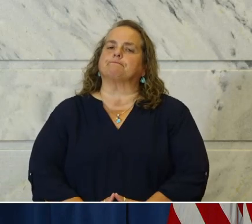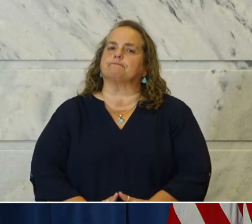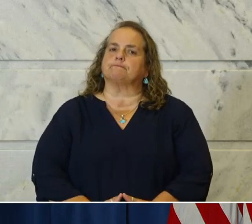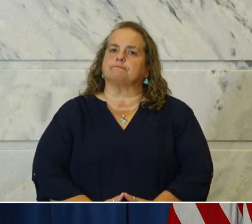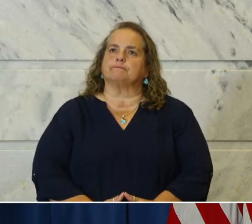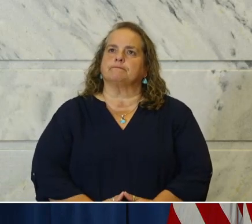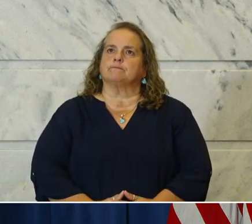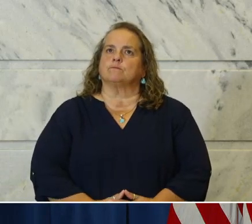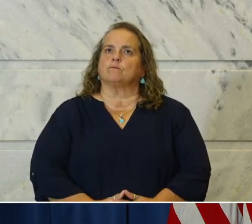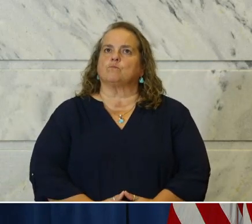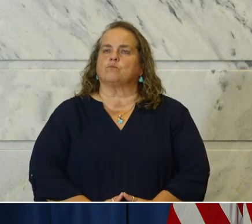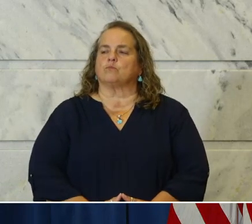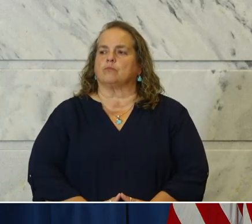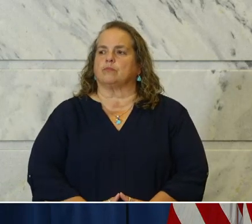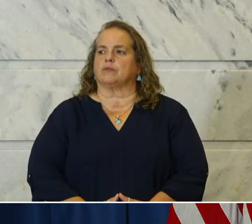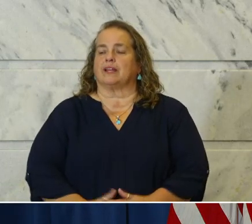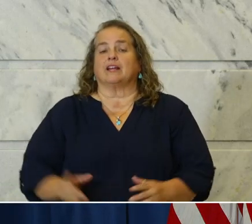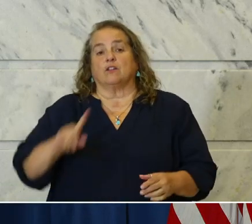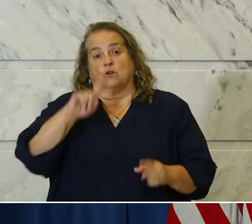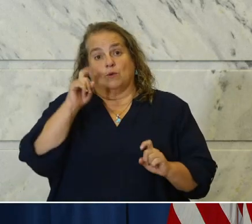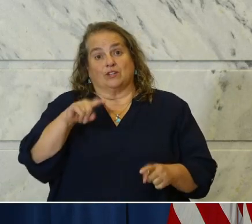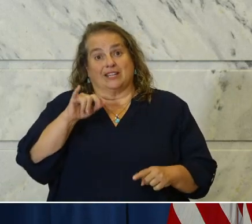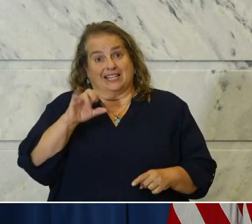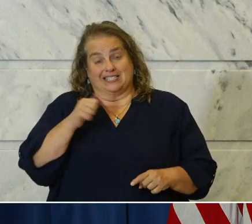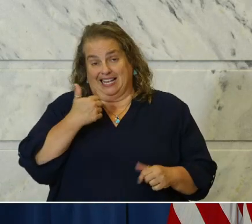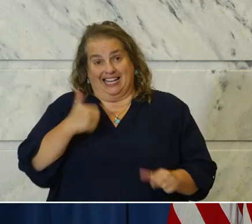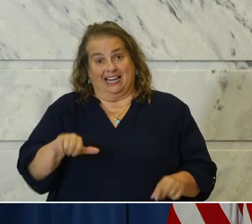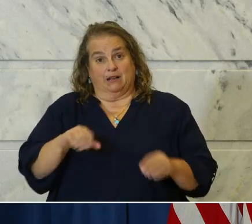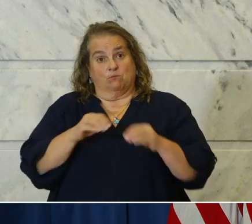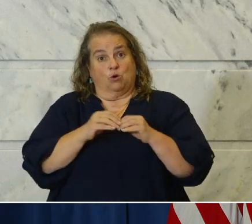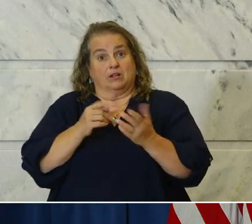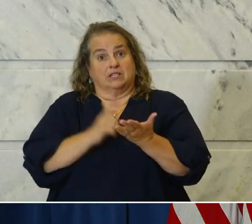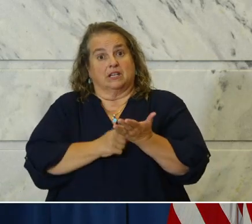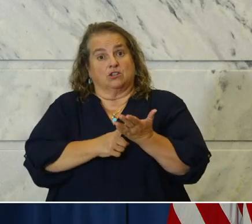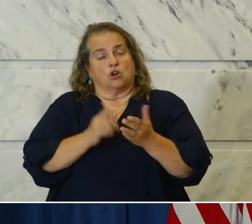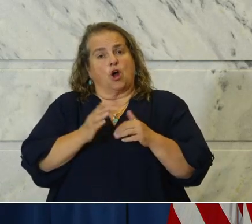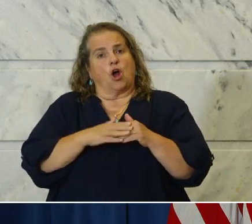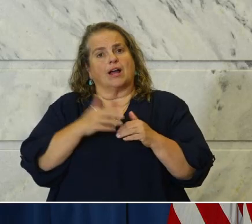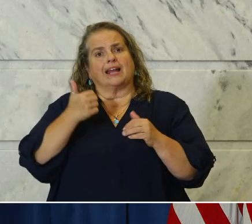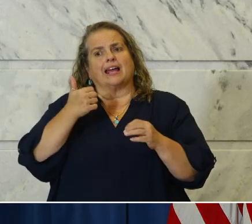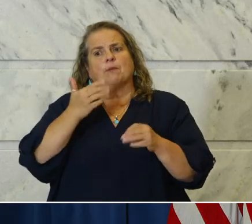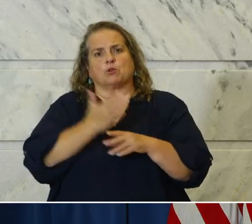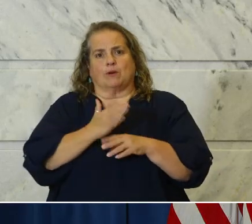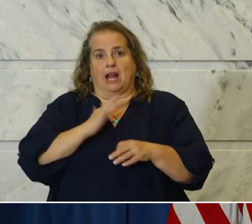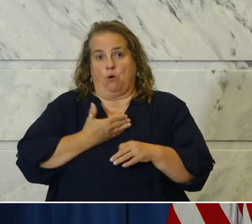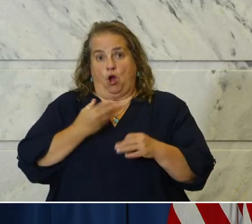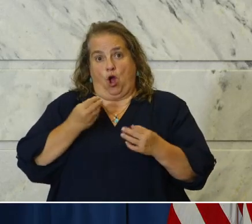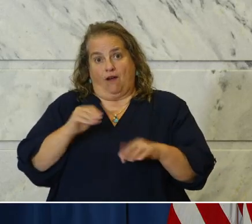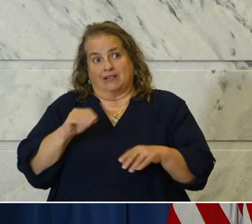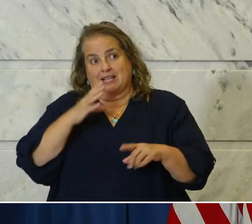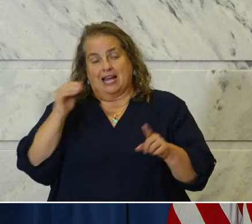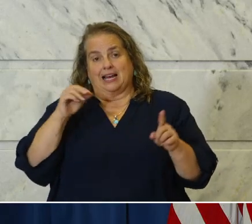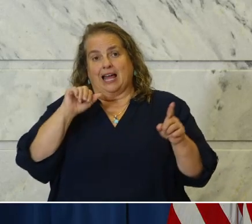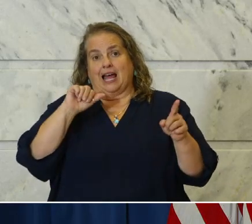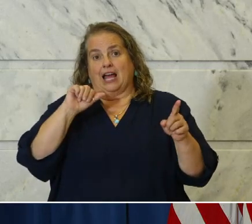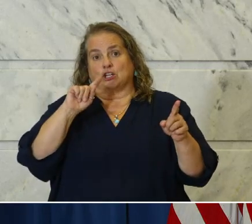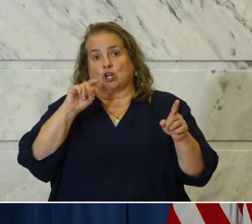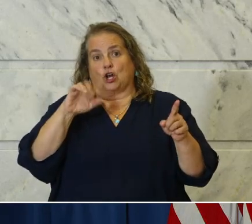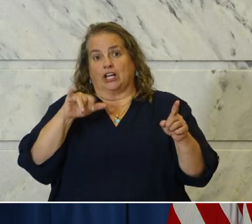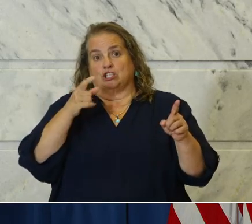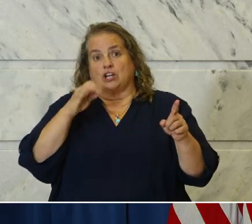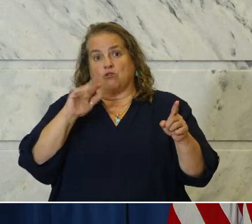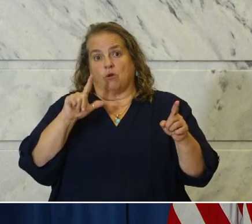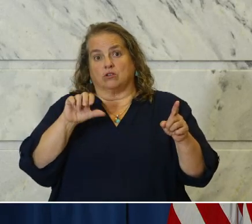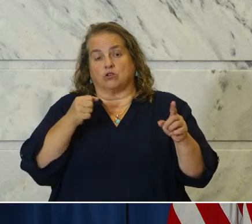the Taylor case? The question is has there been more discussion between our office and the AG's office on